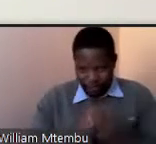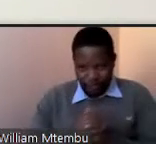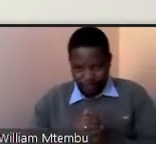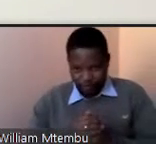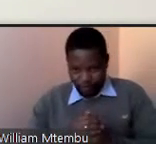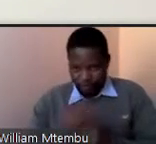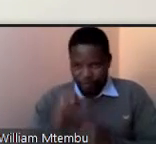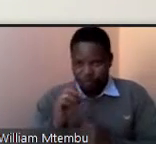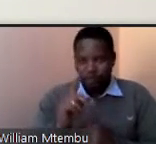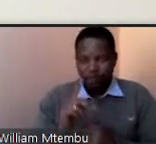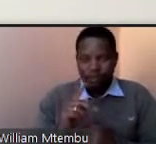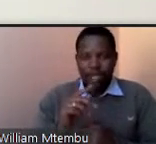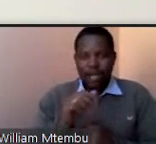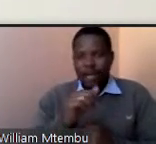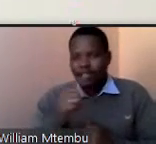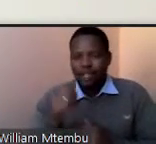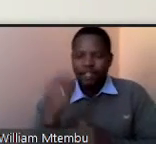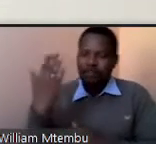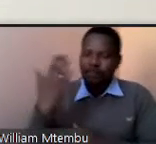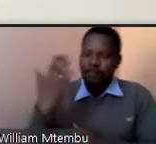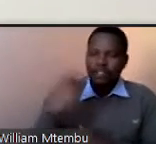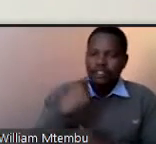Okay, another speaker.